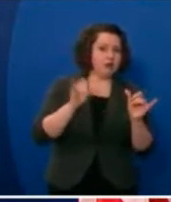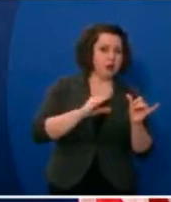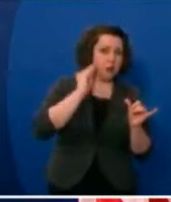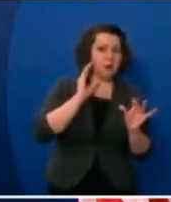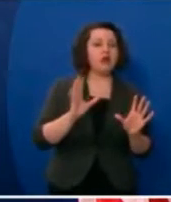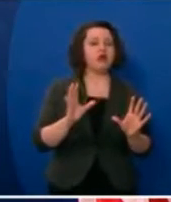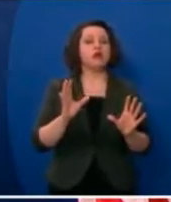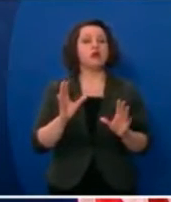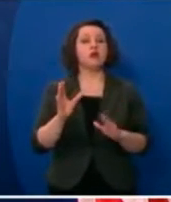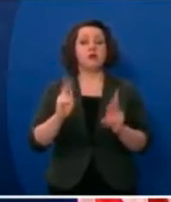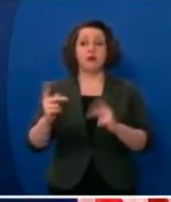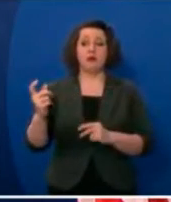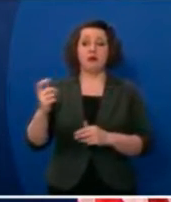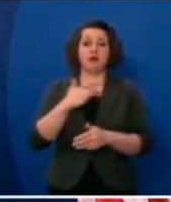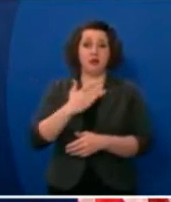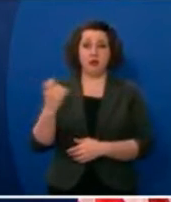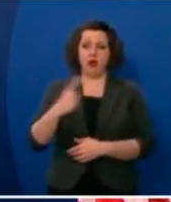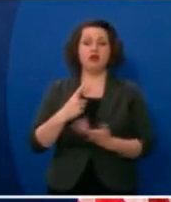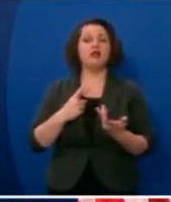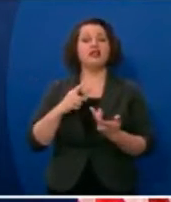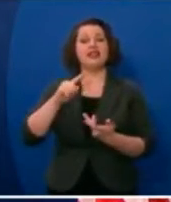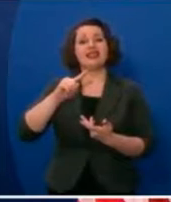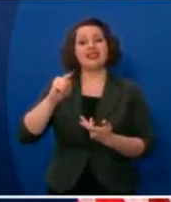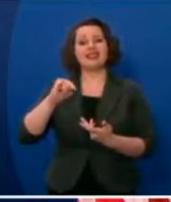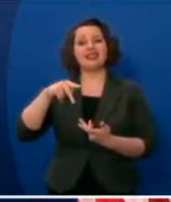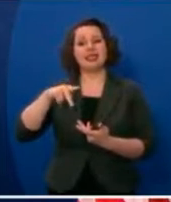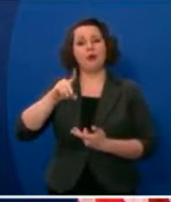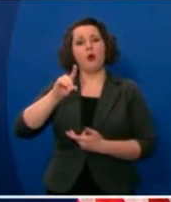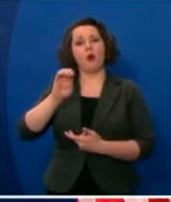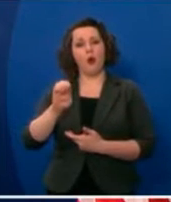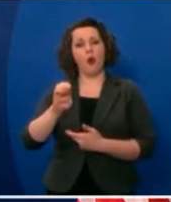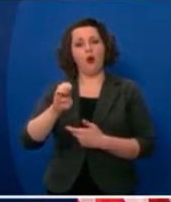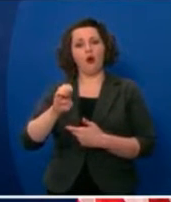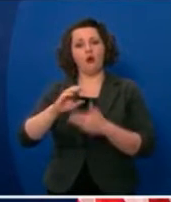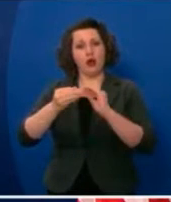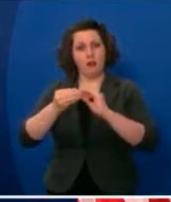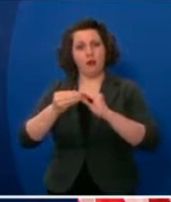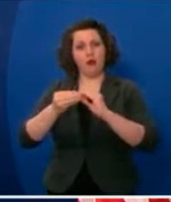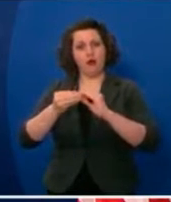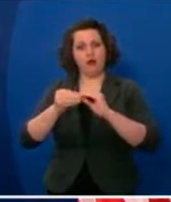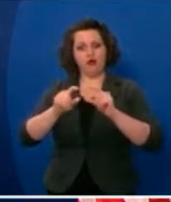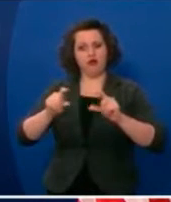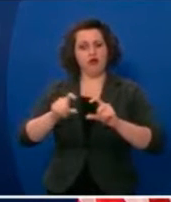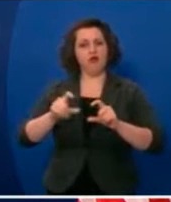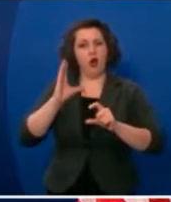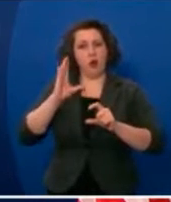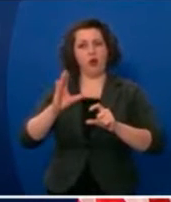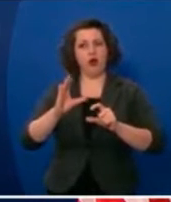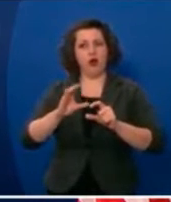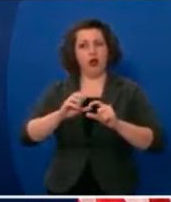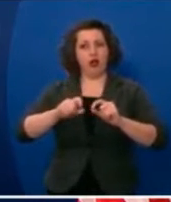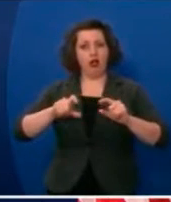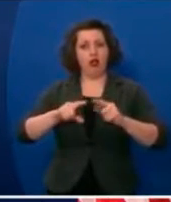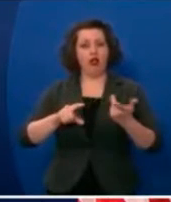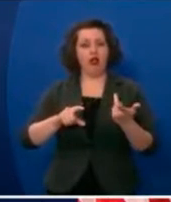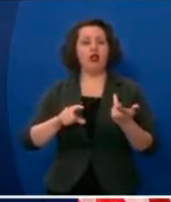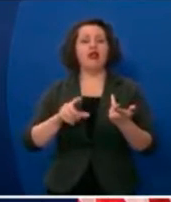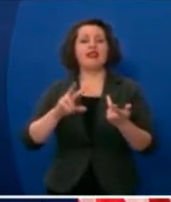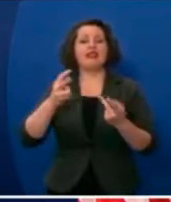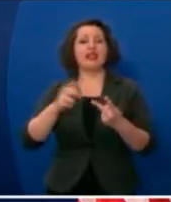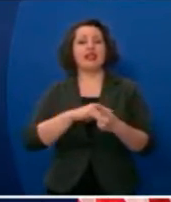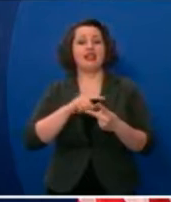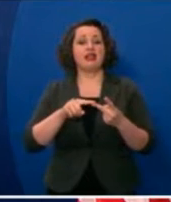we get often is, are you going to release zip code level numbers that you've talked about here in this forum? And